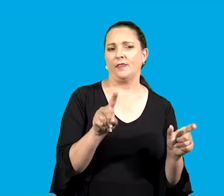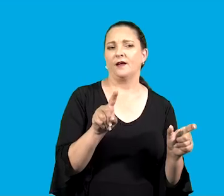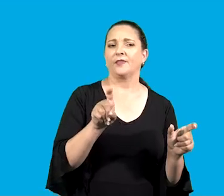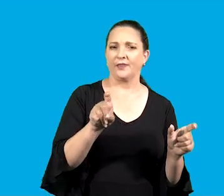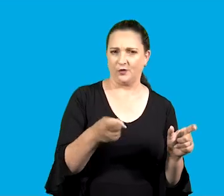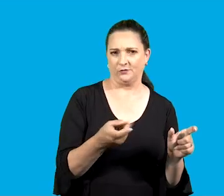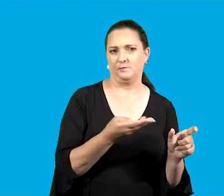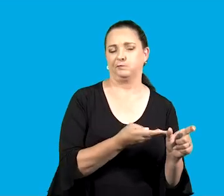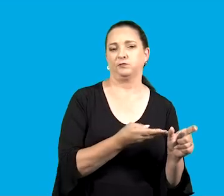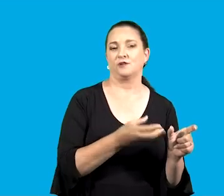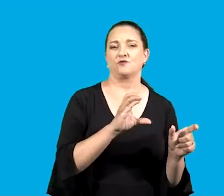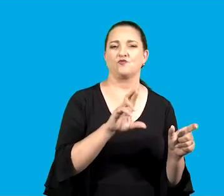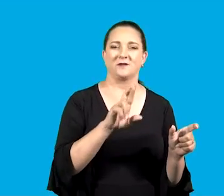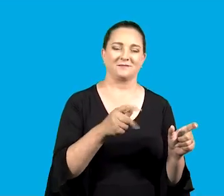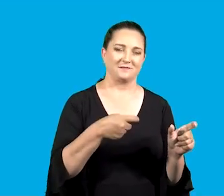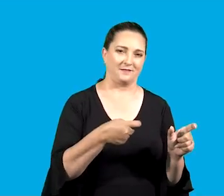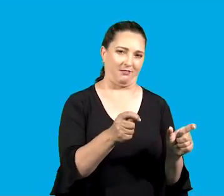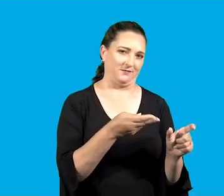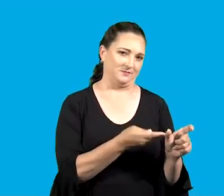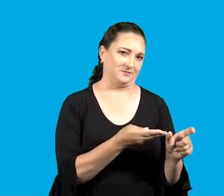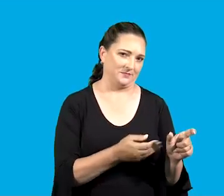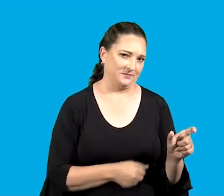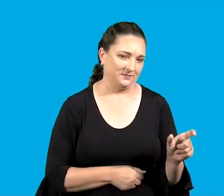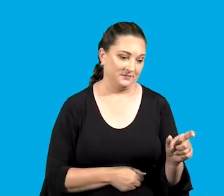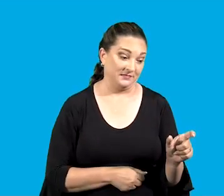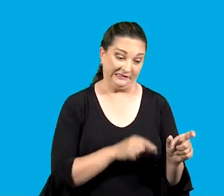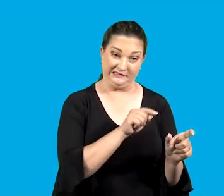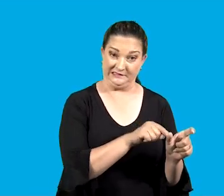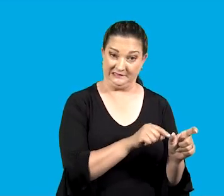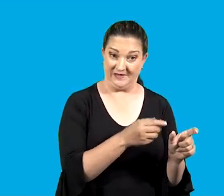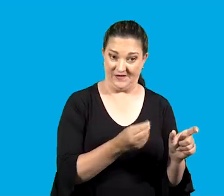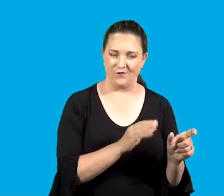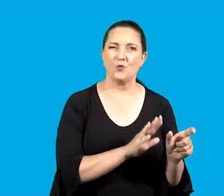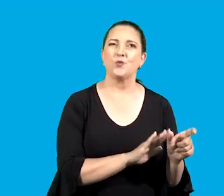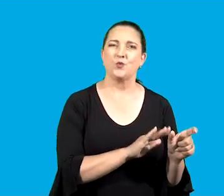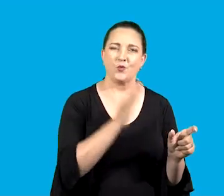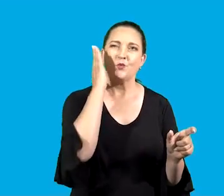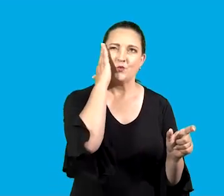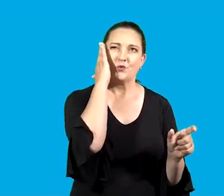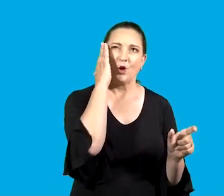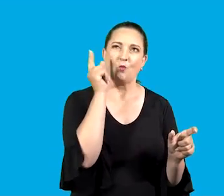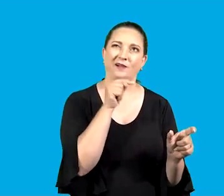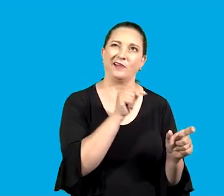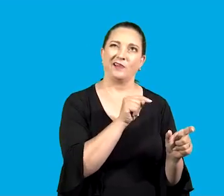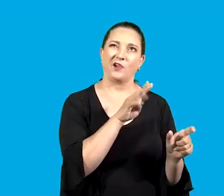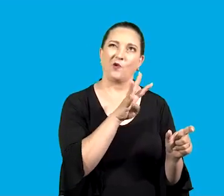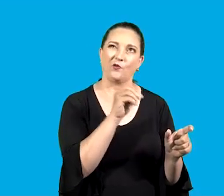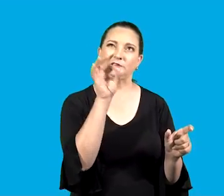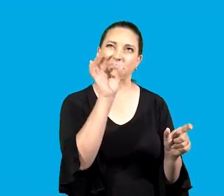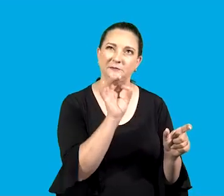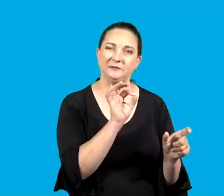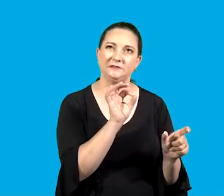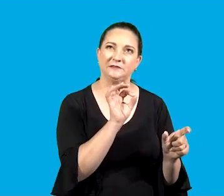651,000. That is my credit sales now. When I have my credit sales, I know that 40%